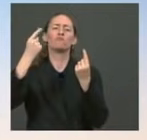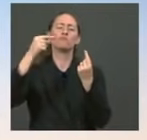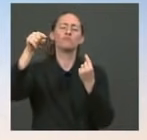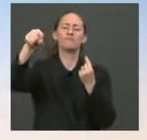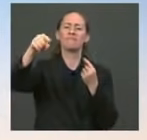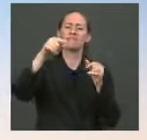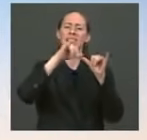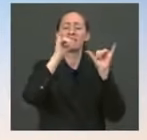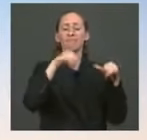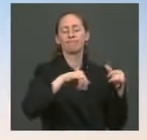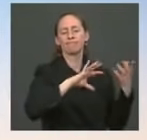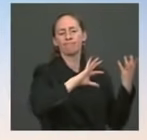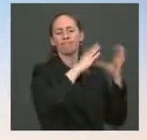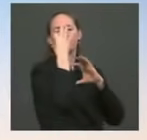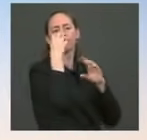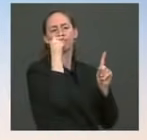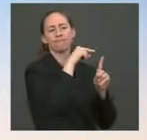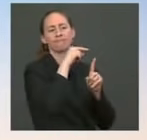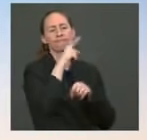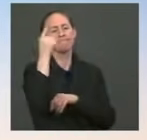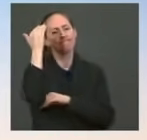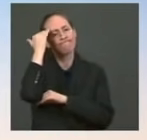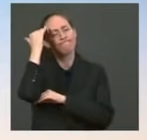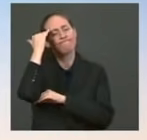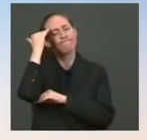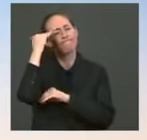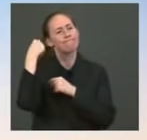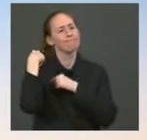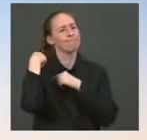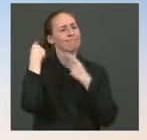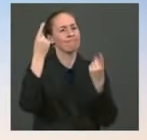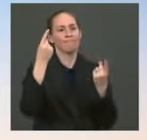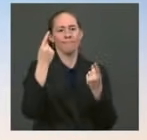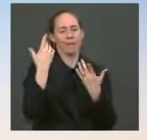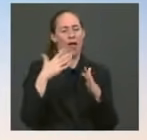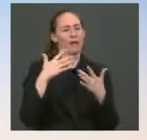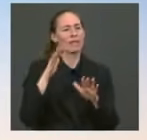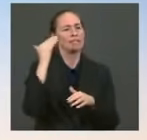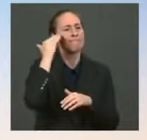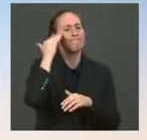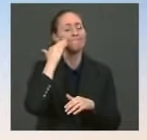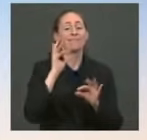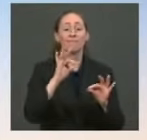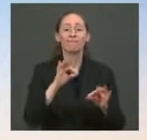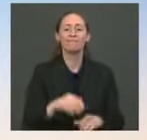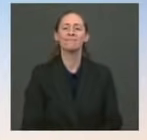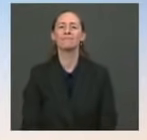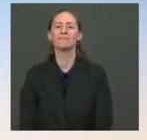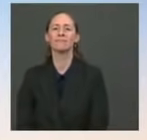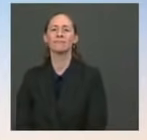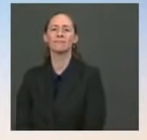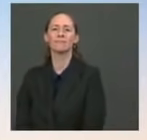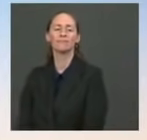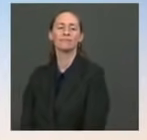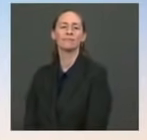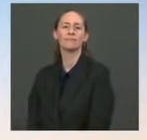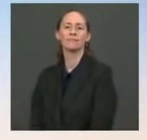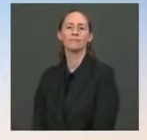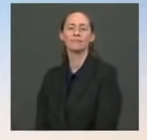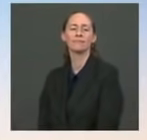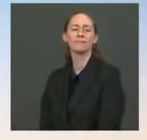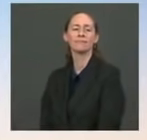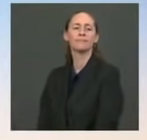system, something he watched closely over the last 4 years. Okay, go ahead, Steve. Just to put a fine point on your answer